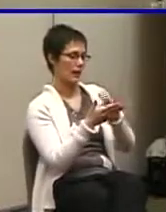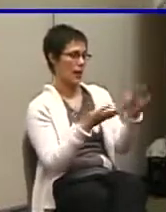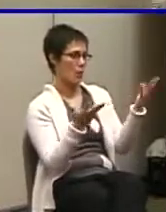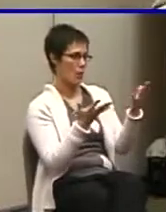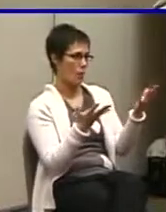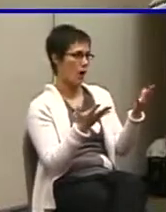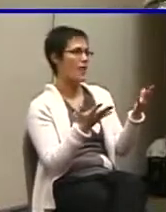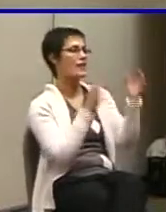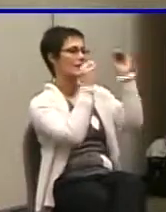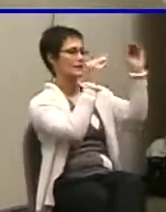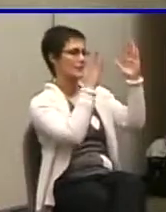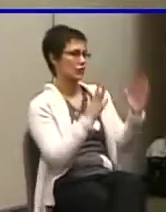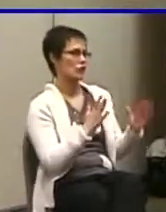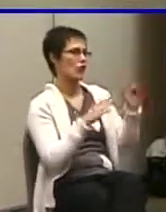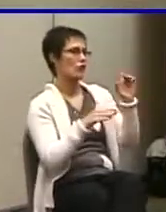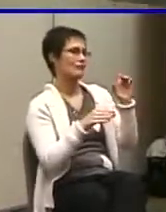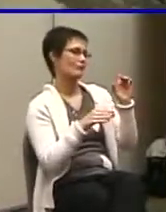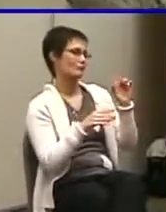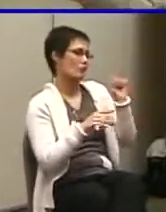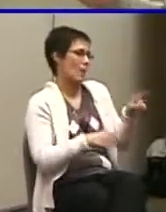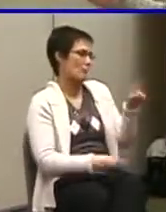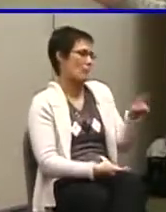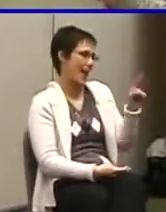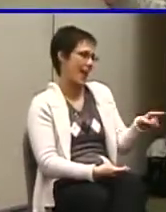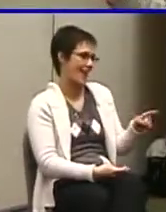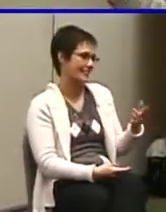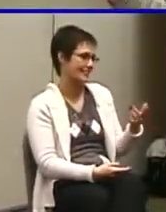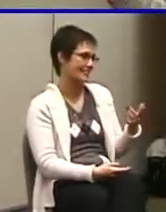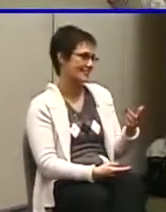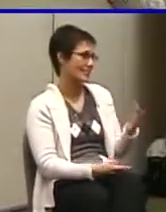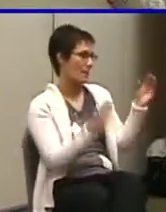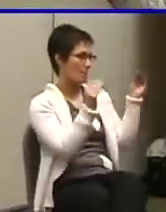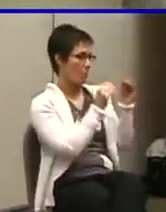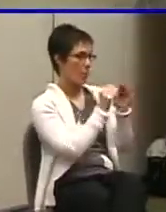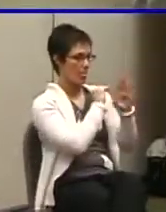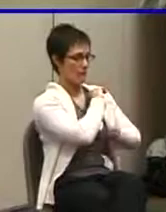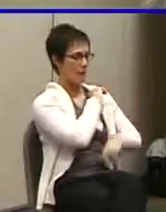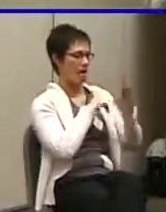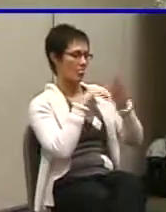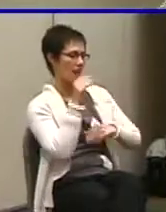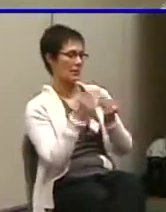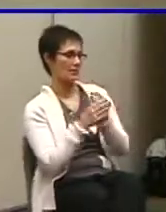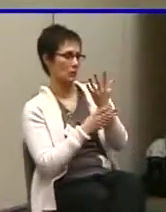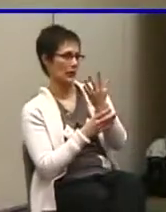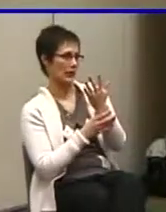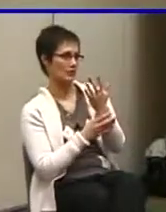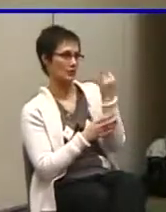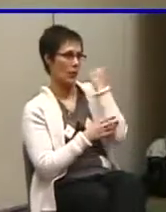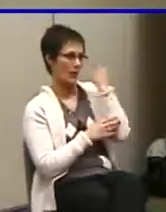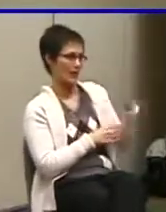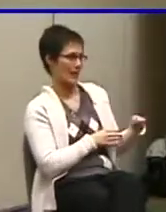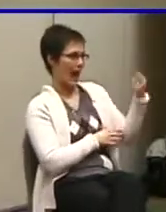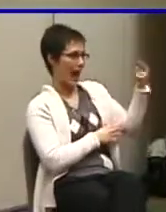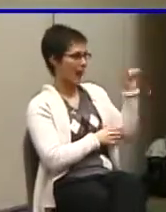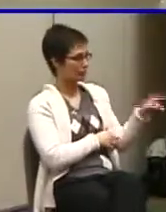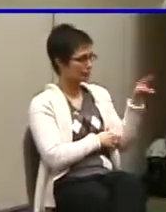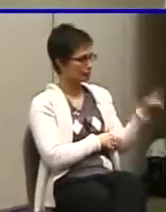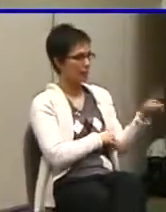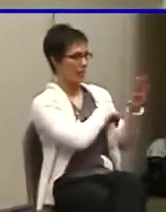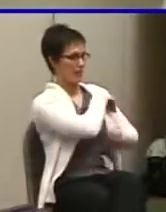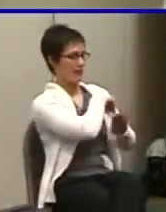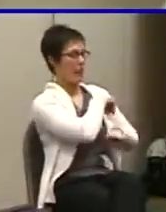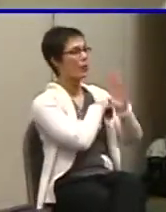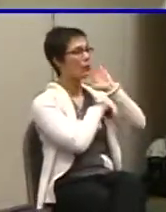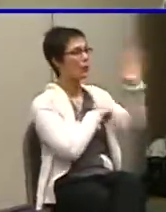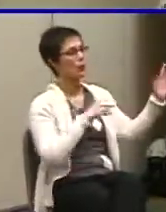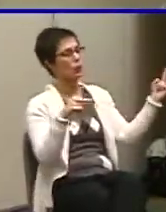is the best predictor of more reprimand in the spring. So if I go into a high reprimand classroom in the fall, it will be even more